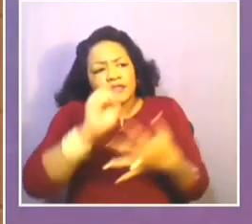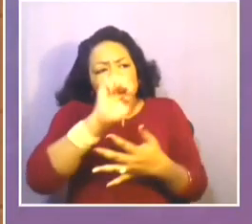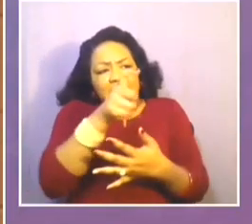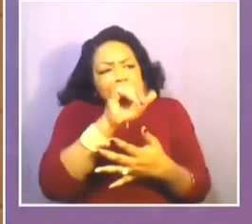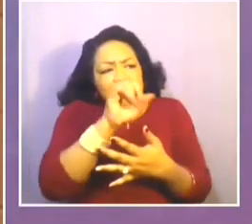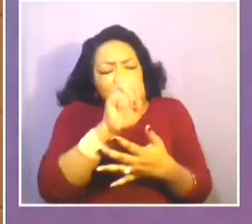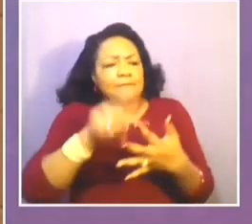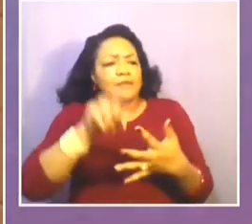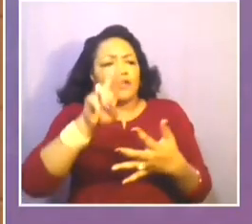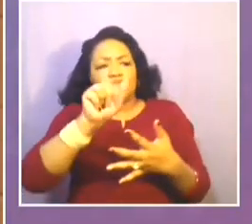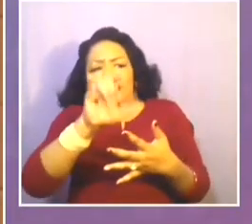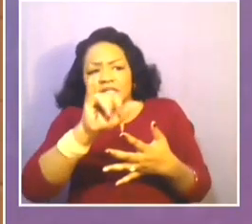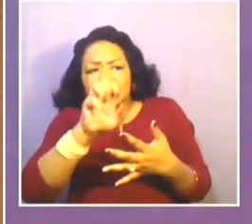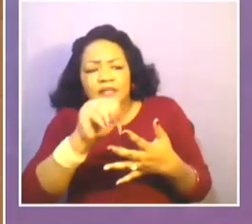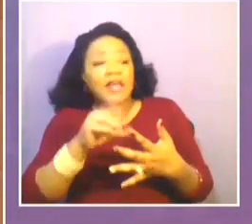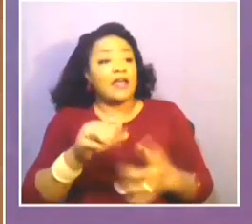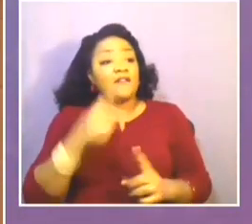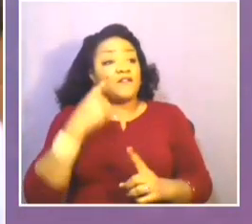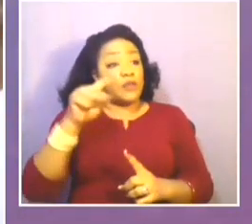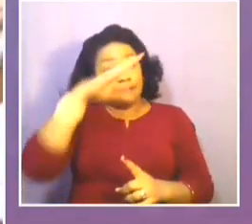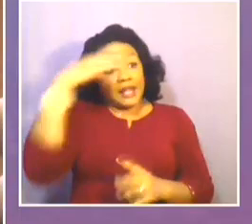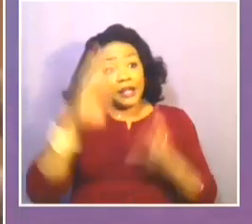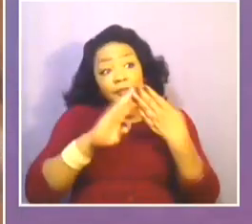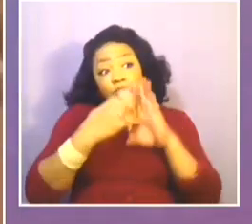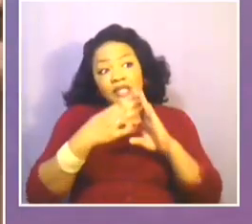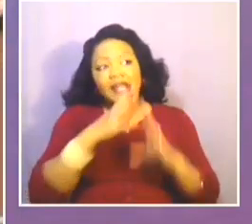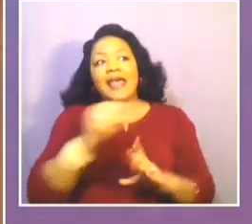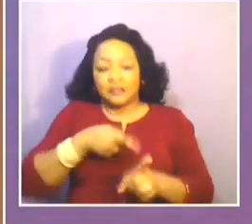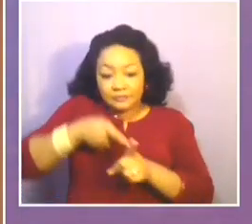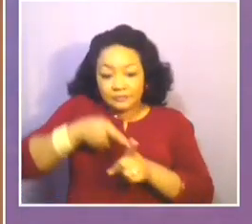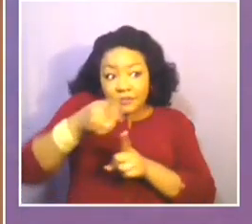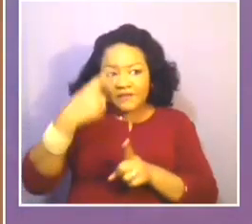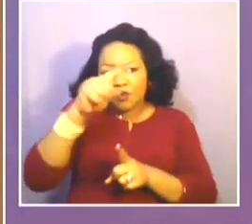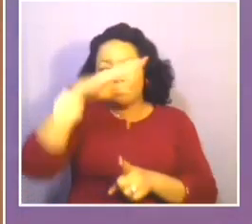and specifically for black women? Yes, thank you. And